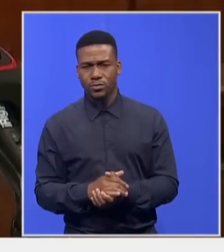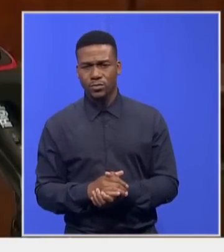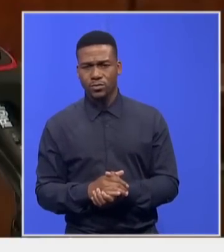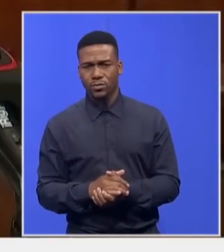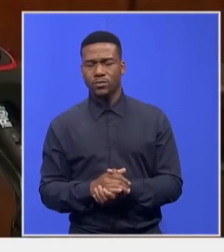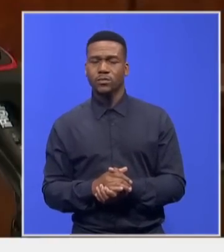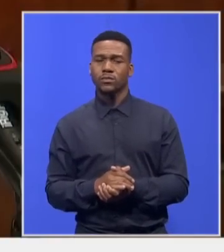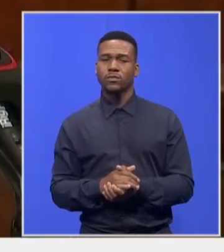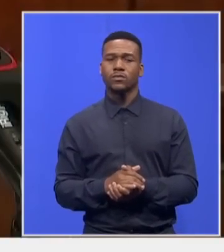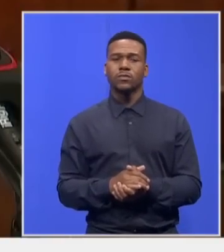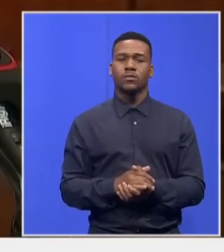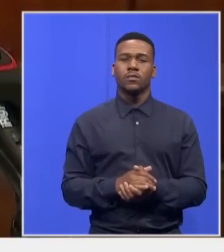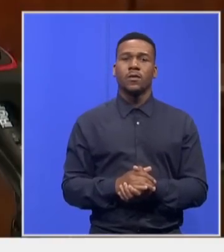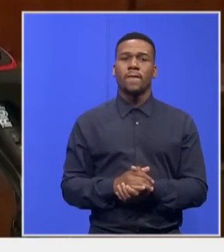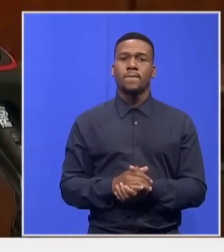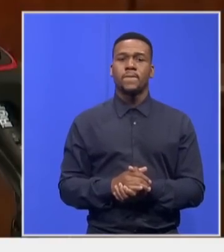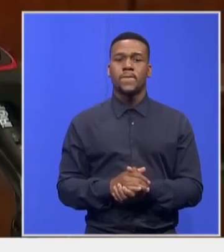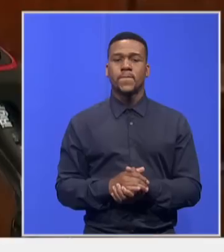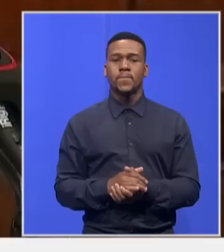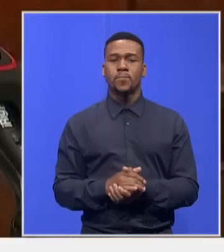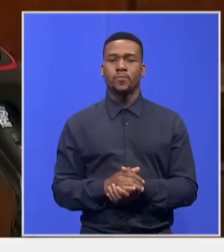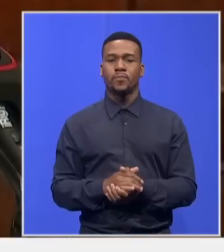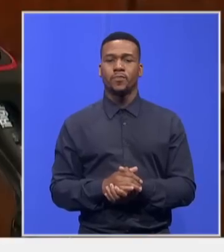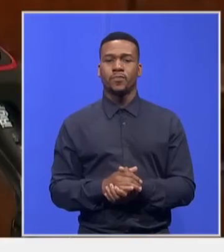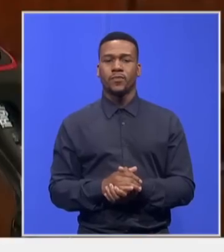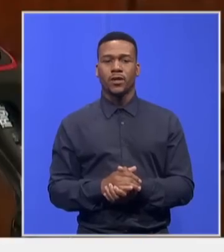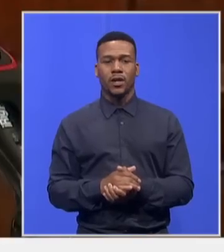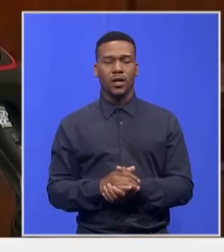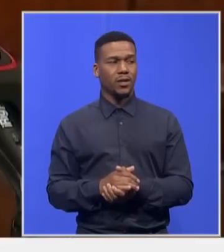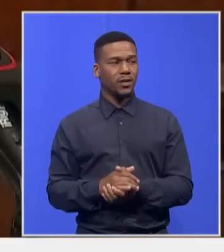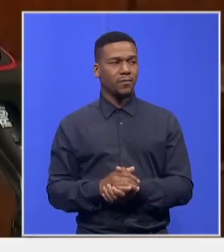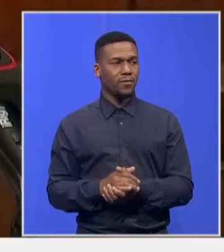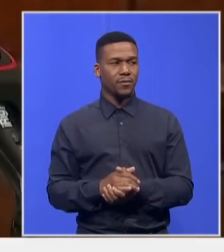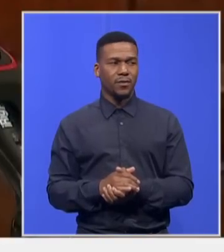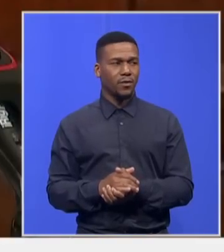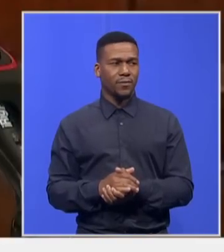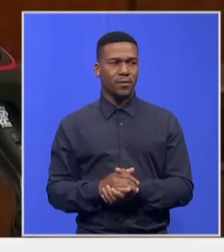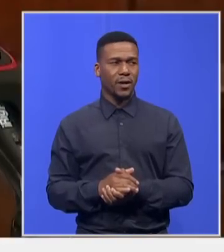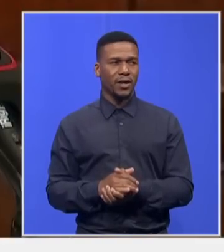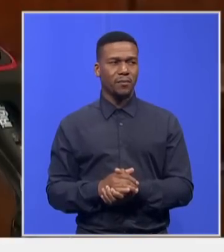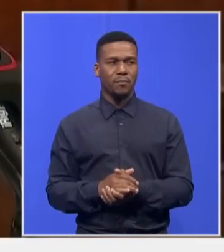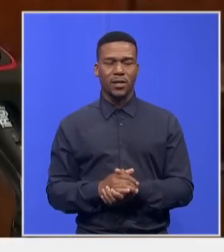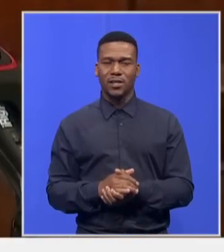Thanks. I think I'll take the last two. The Minister can answer overall. So I'll start with you.